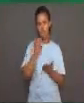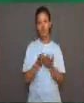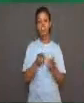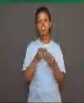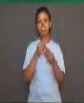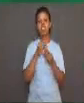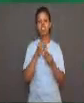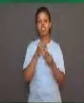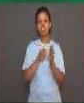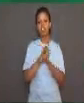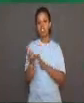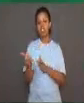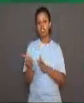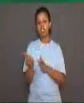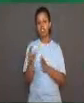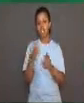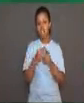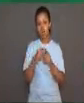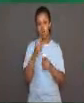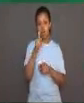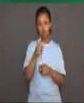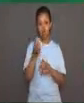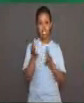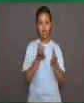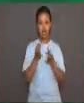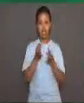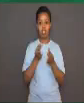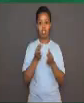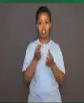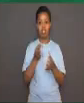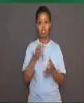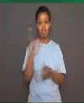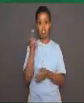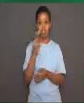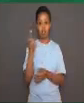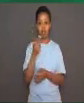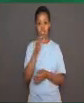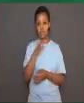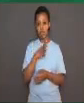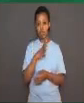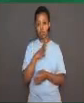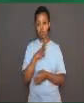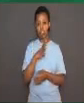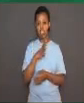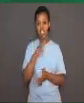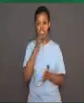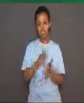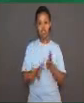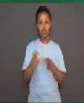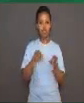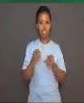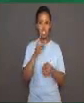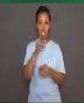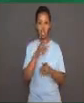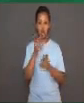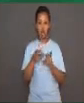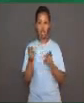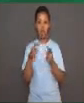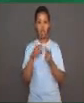is a term used to describe the movement by humans from one area to